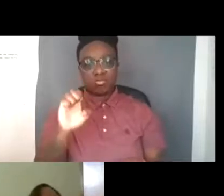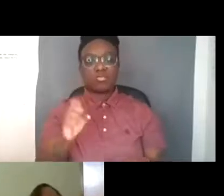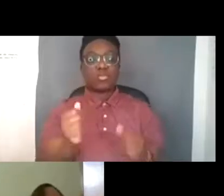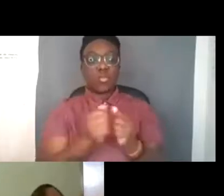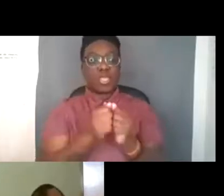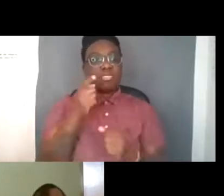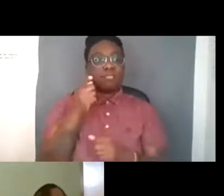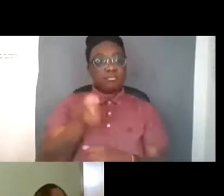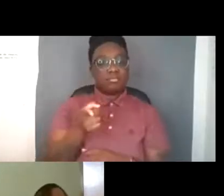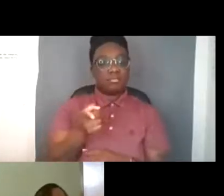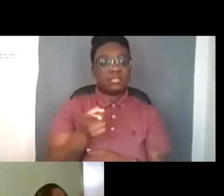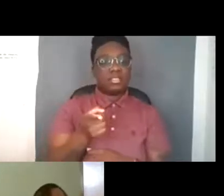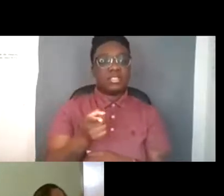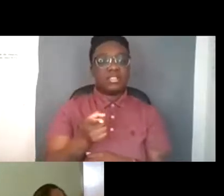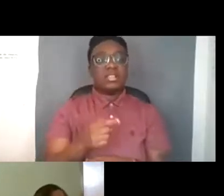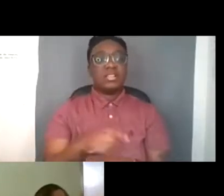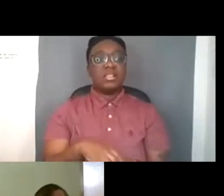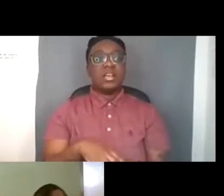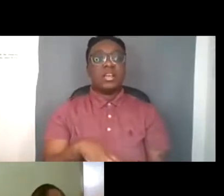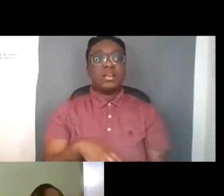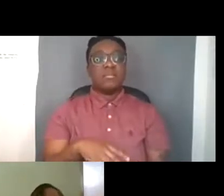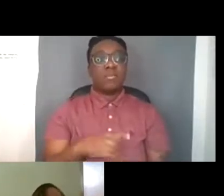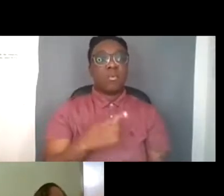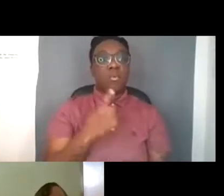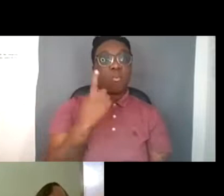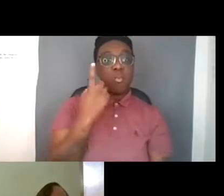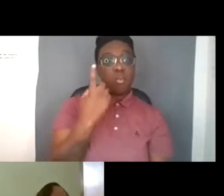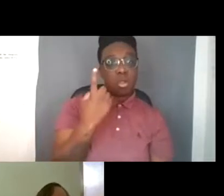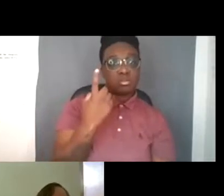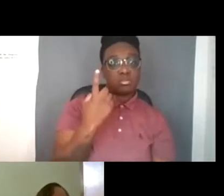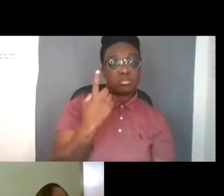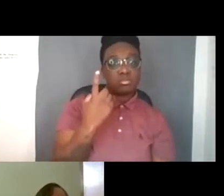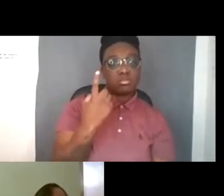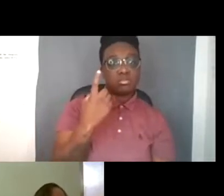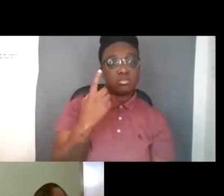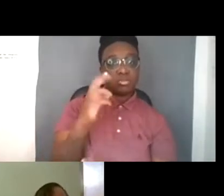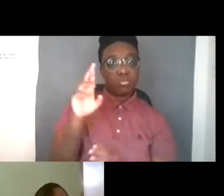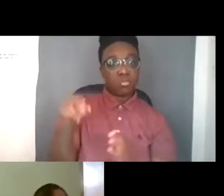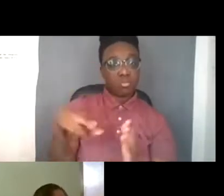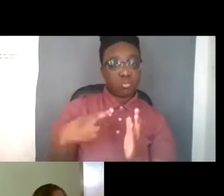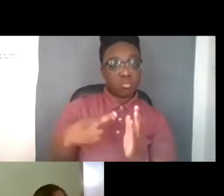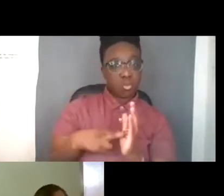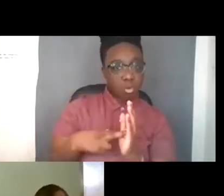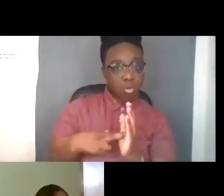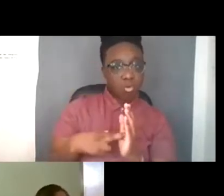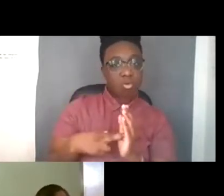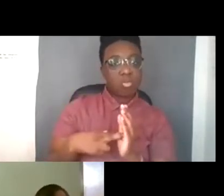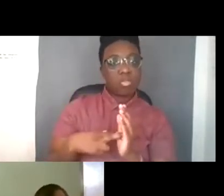called Air Cargo Dial for Murder as Anita Putnam,